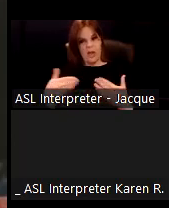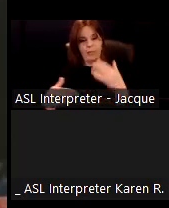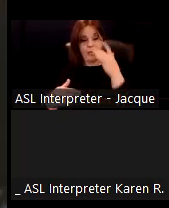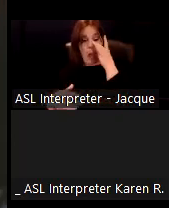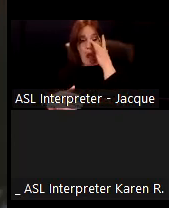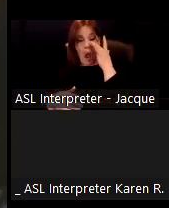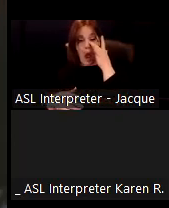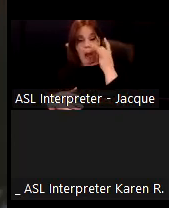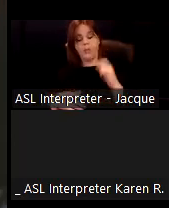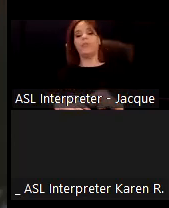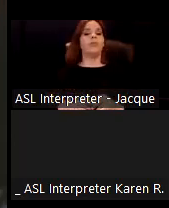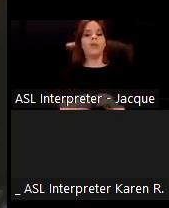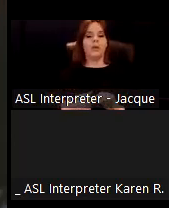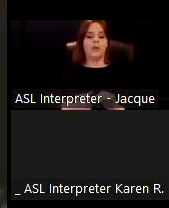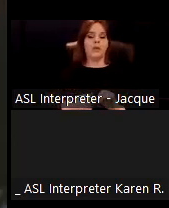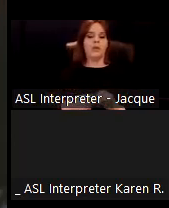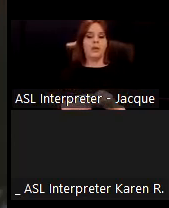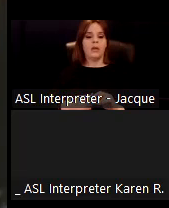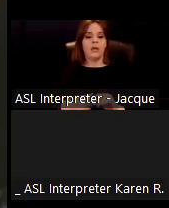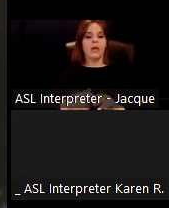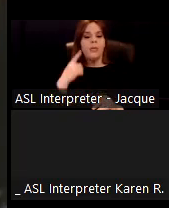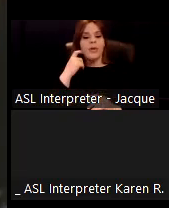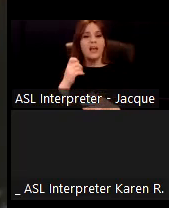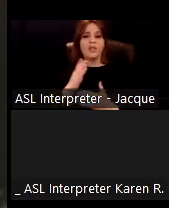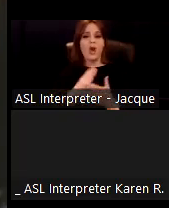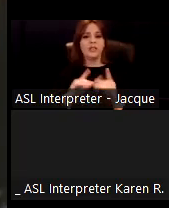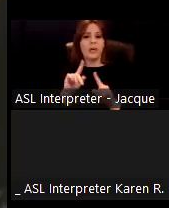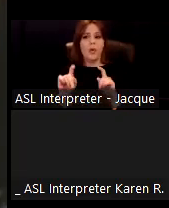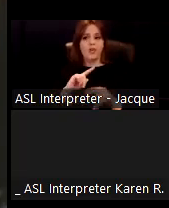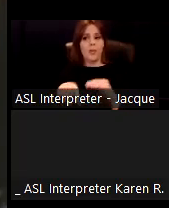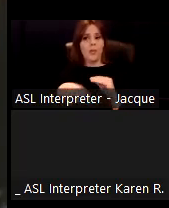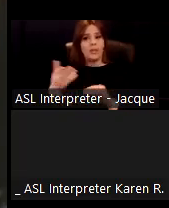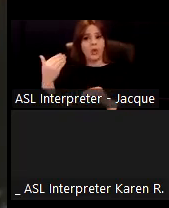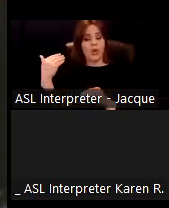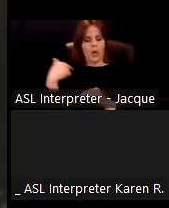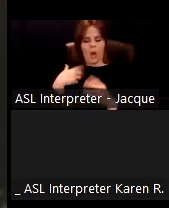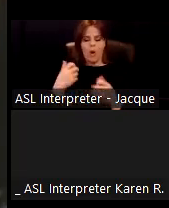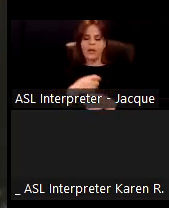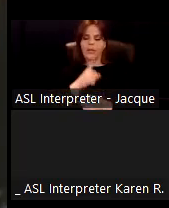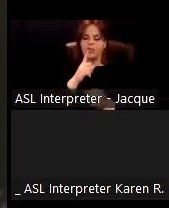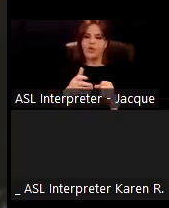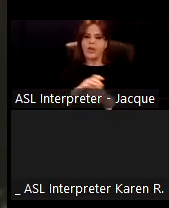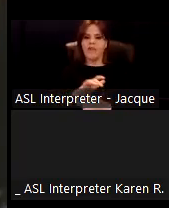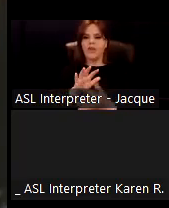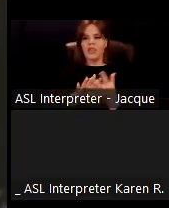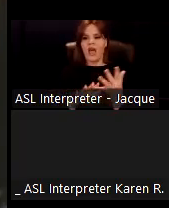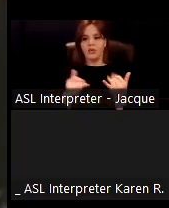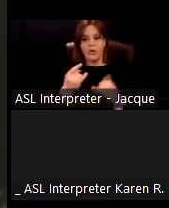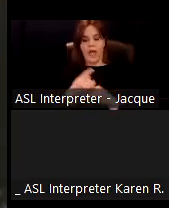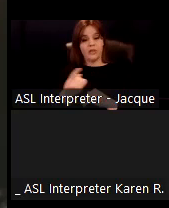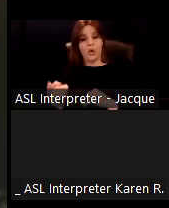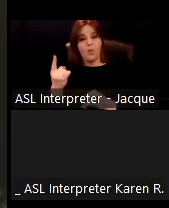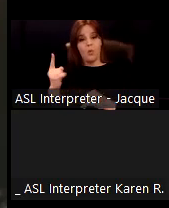And because there were some questions around this earlier, I wanted to make sure that we covered those today. So one